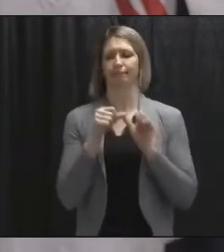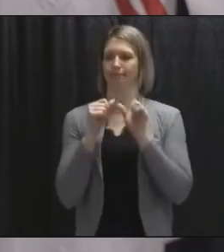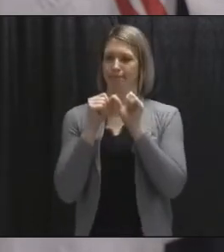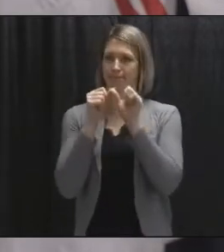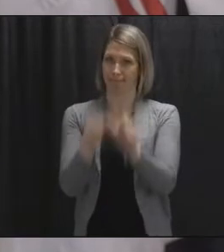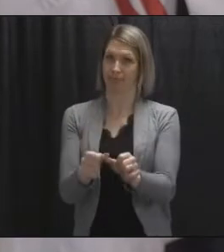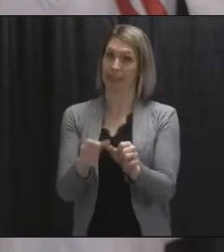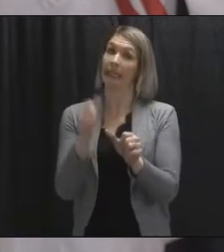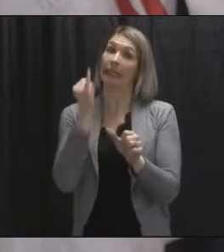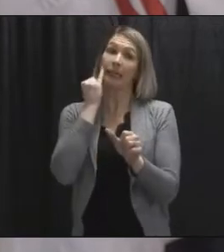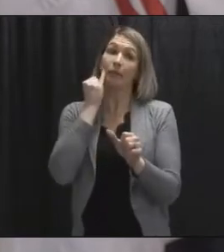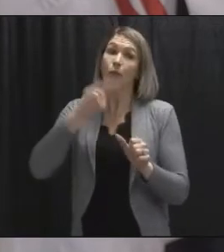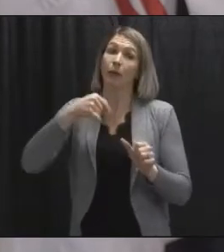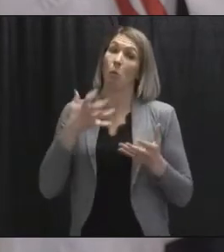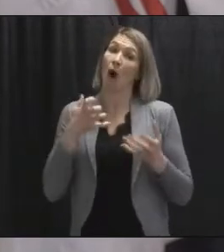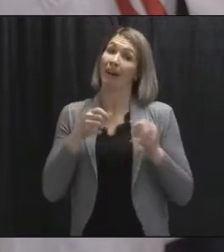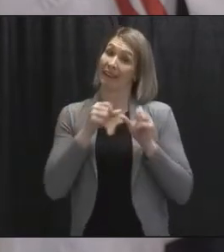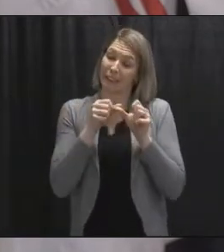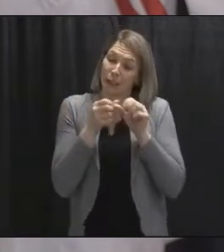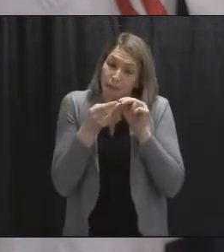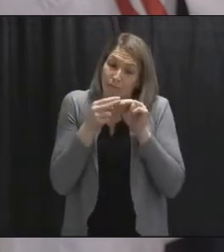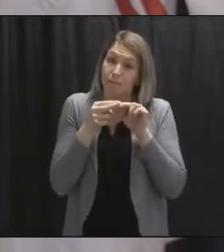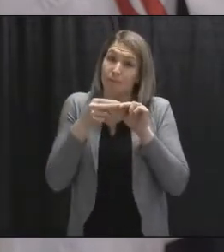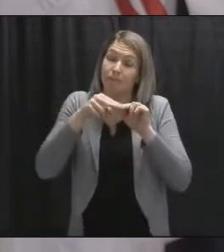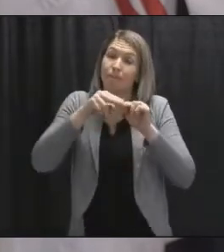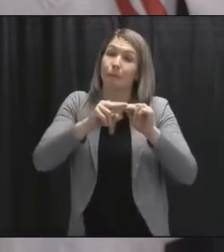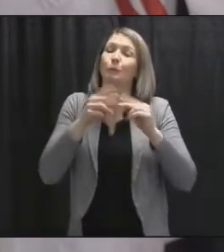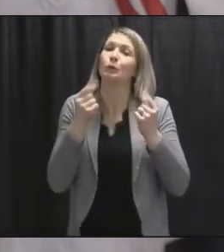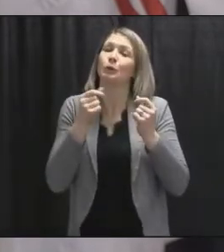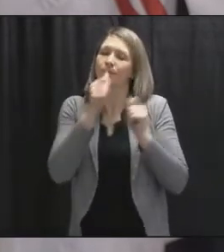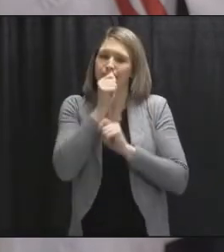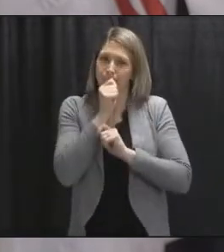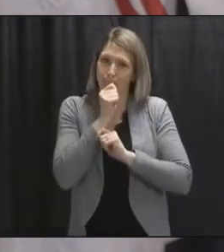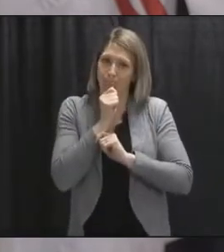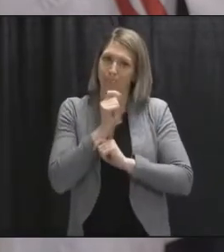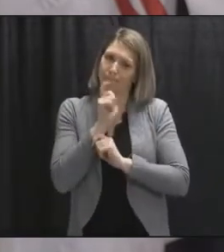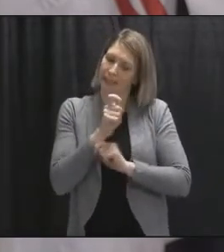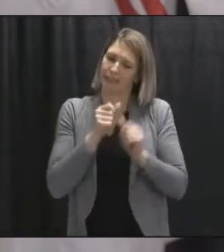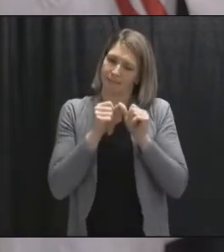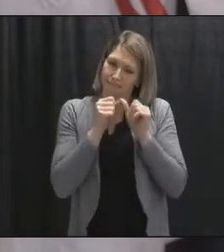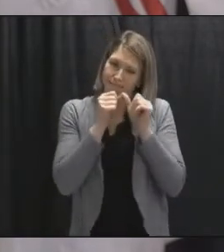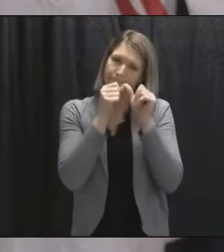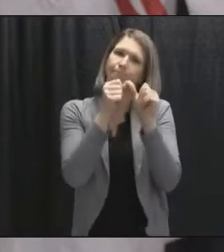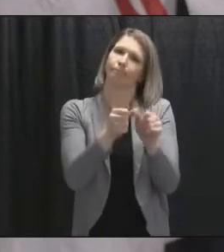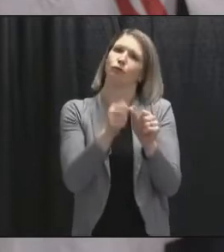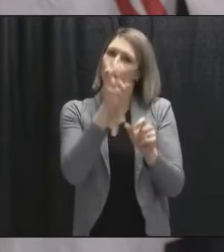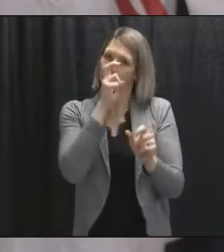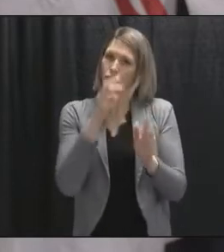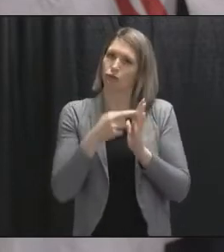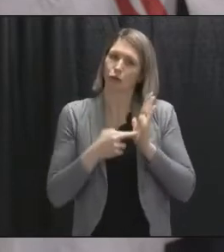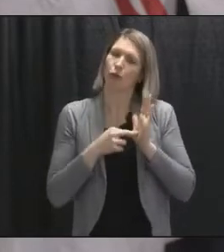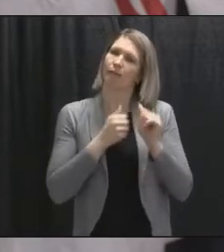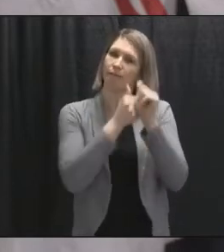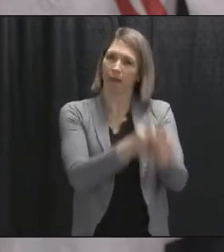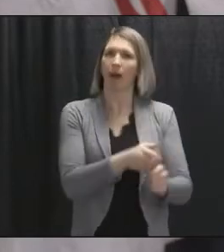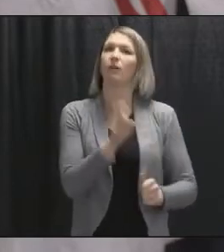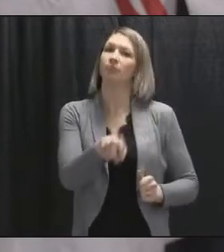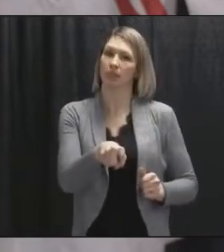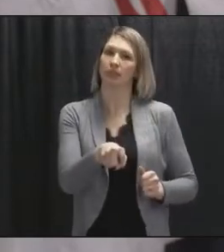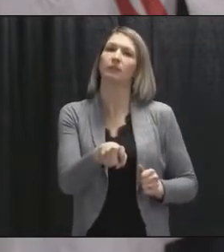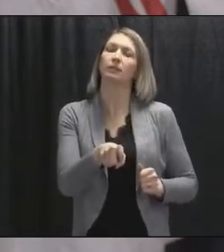of reducing the spread of the virus in our communities, we must remain steadfast in our collective actions and continue to adhere to the public